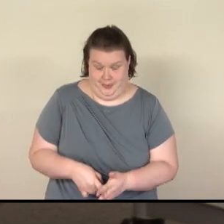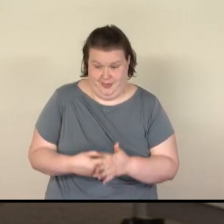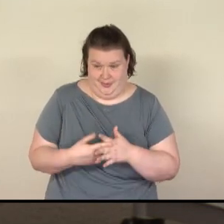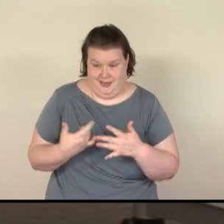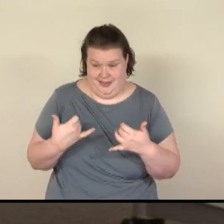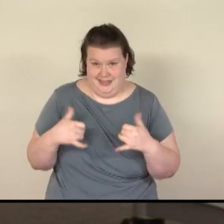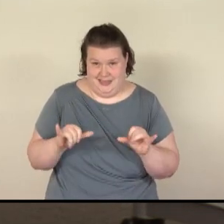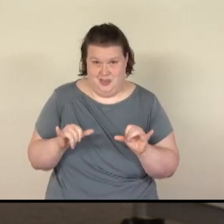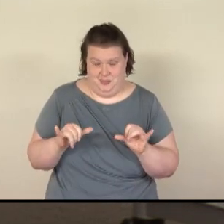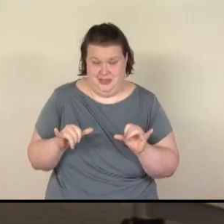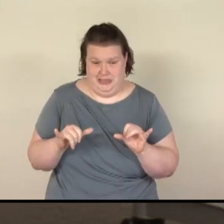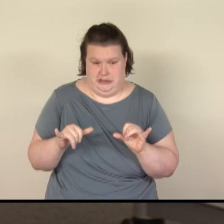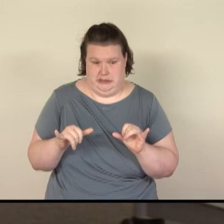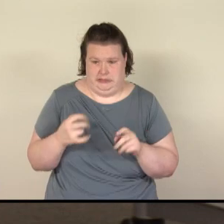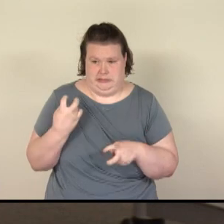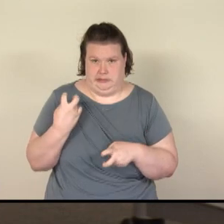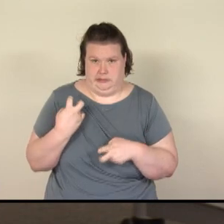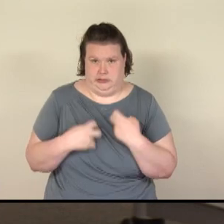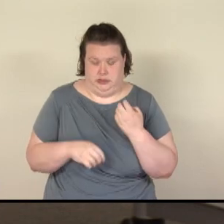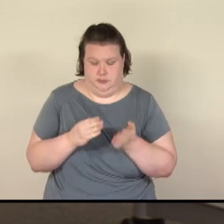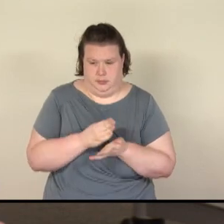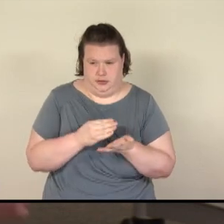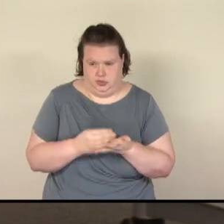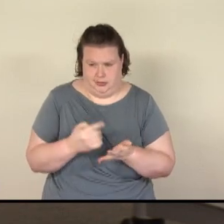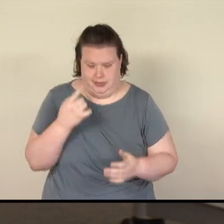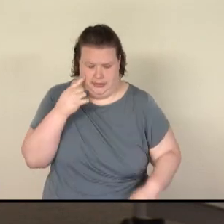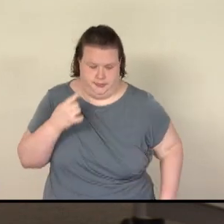it's still going to be a tight budget, I think.